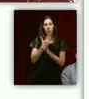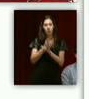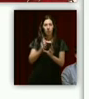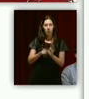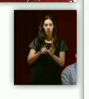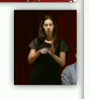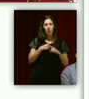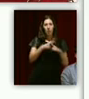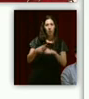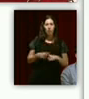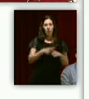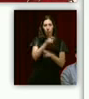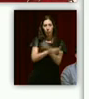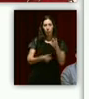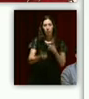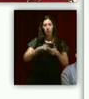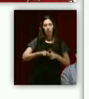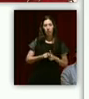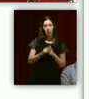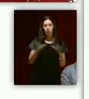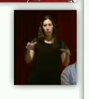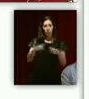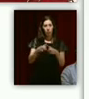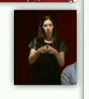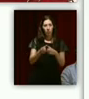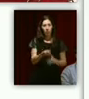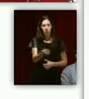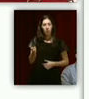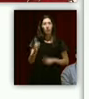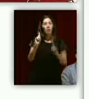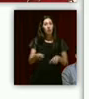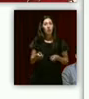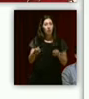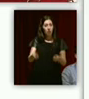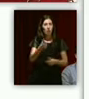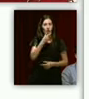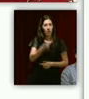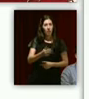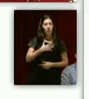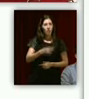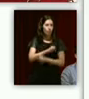we can play with numerous users,